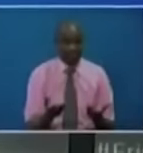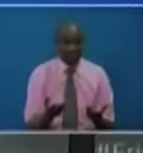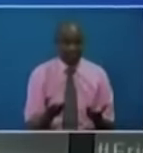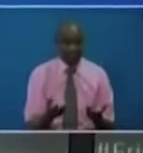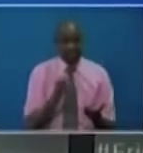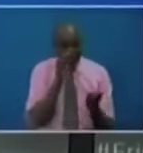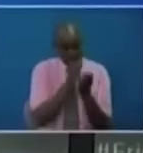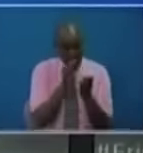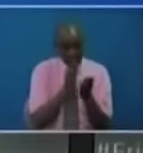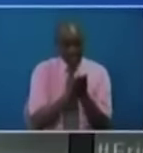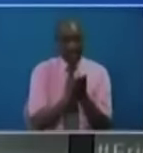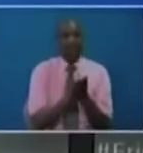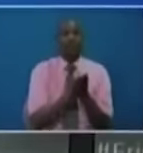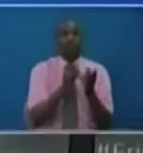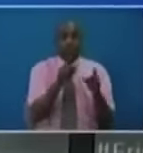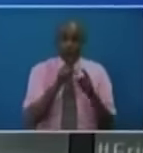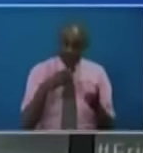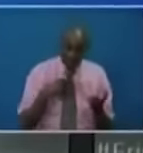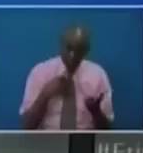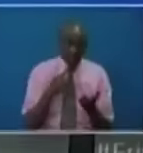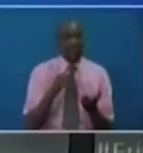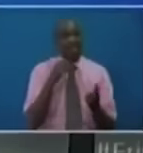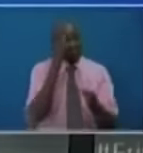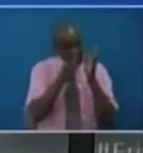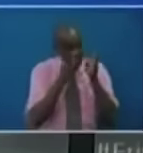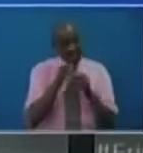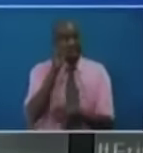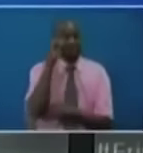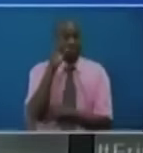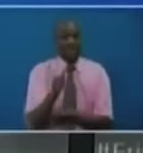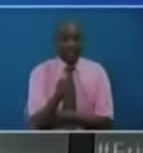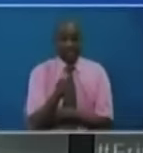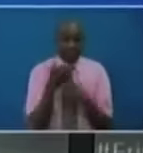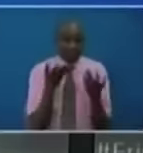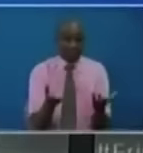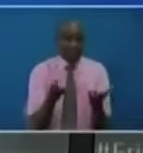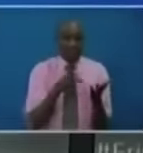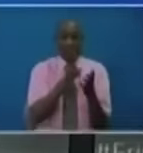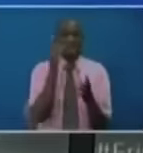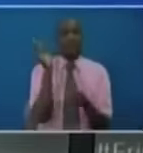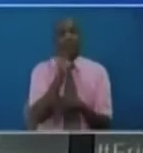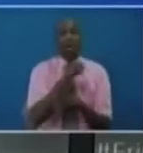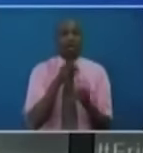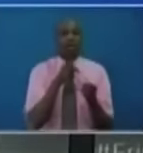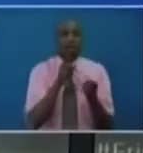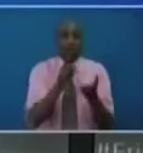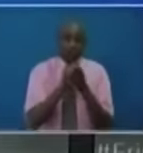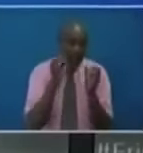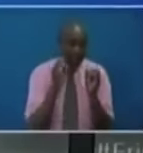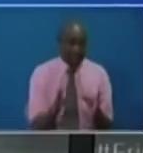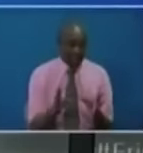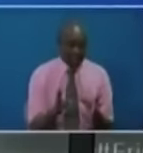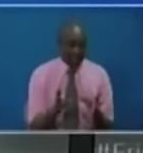bank loan default by 33 MCAs. Well, this also shows you the grave alleged financial